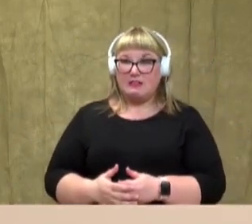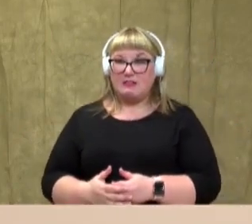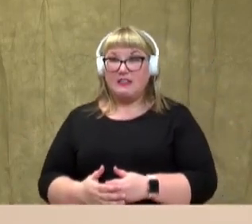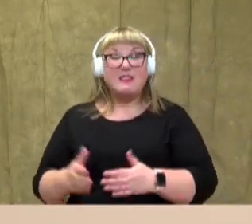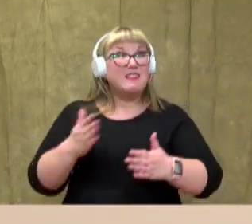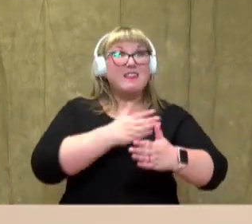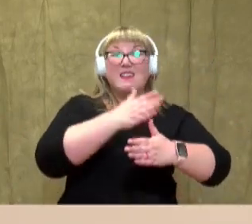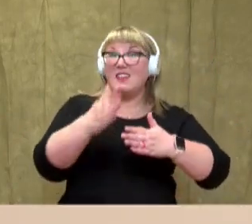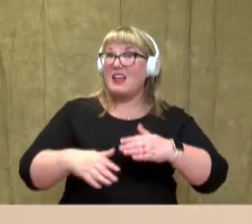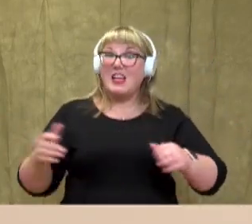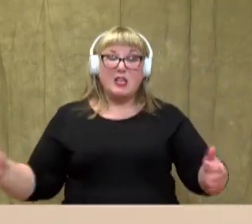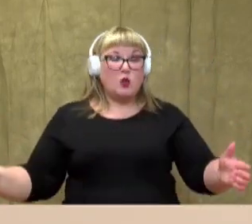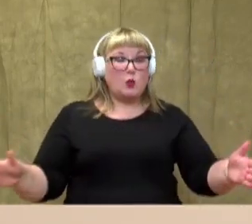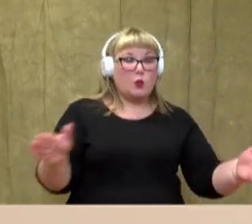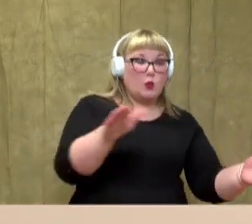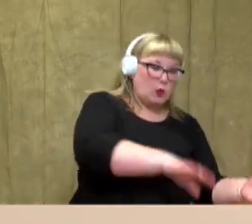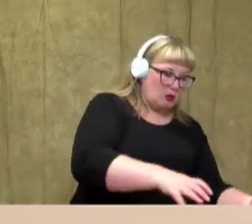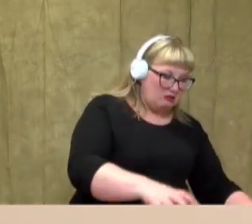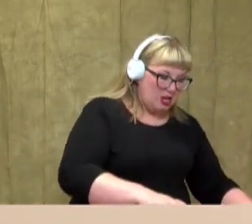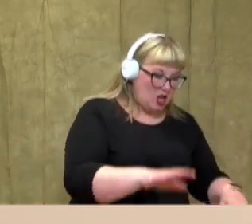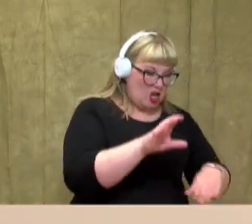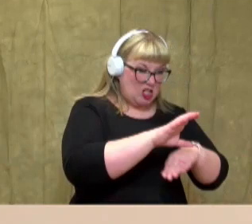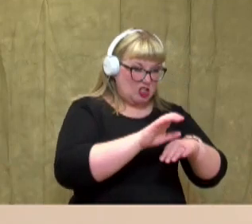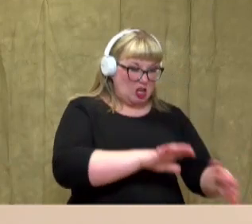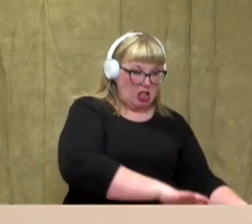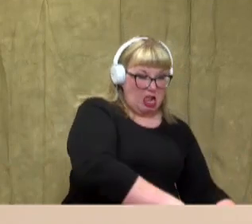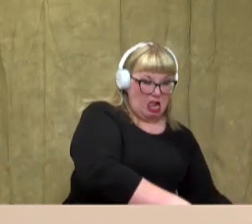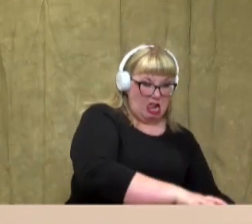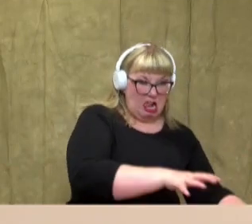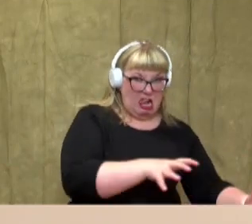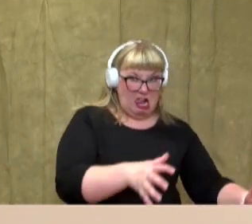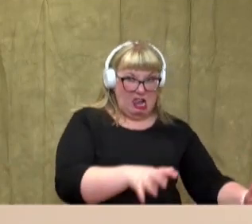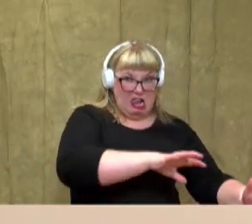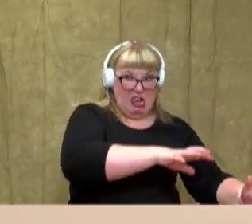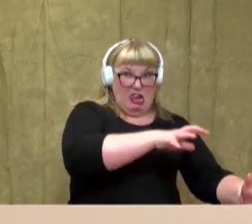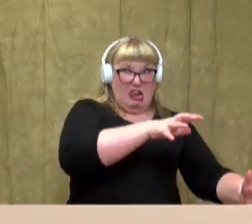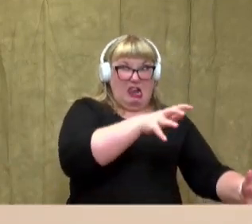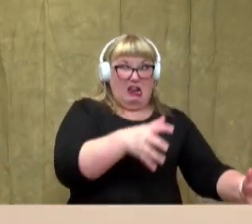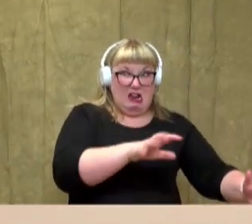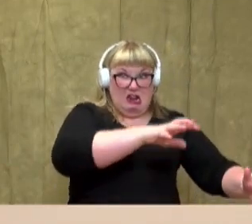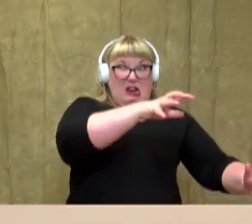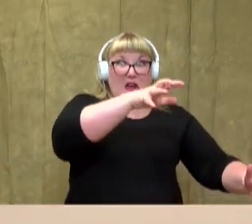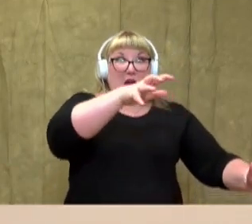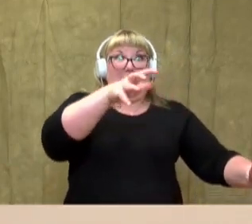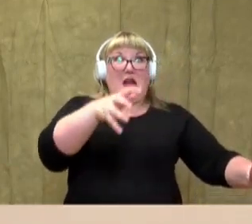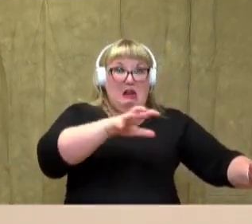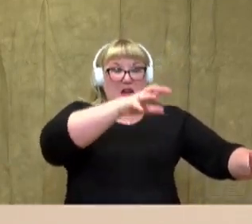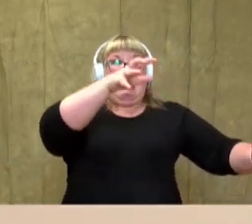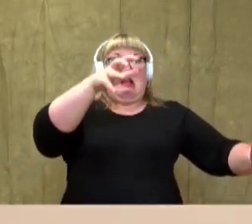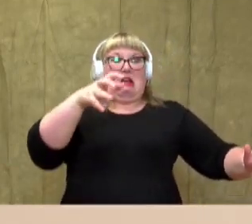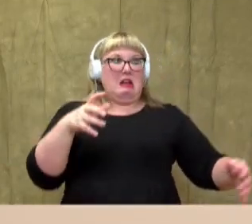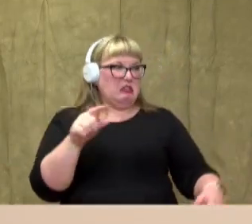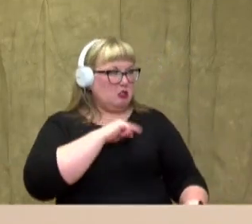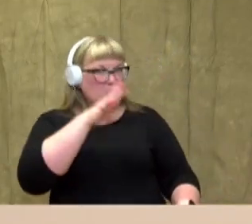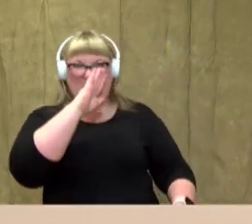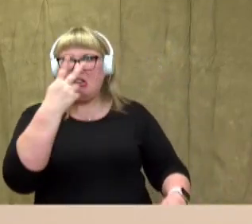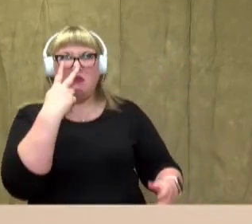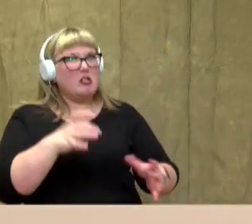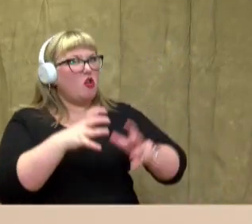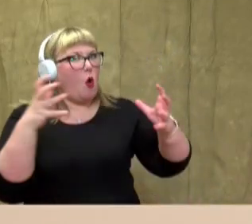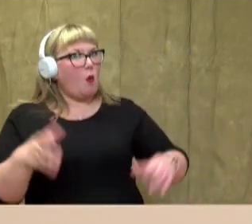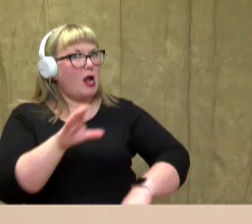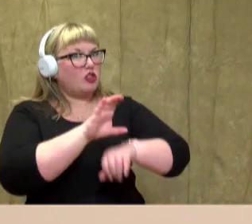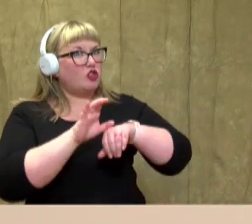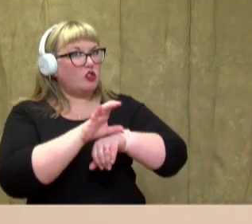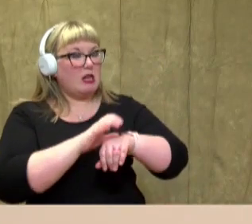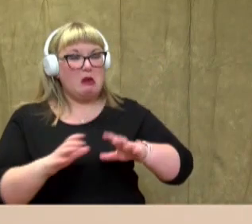At the end of the bell, a pile of chocolates was growing taller and taller. George had never seen so many chocolates. As he